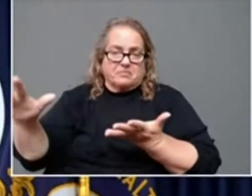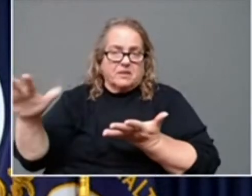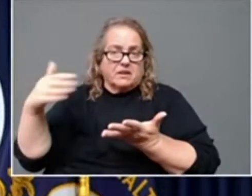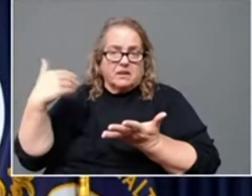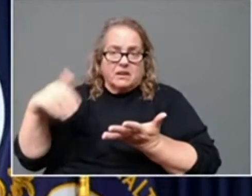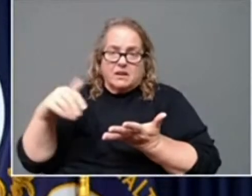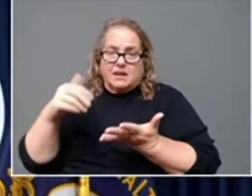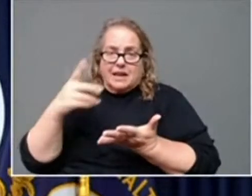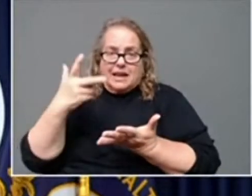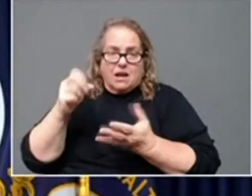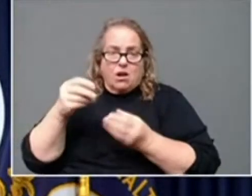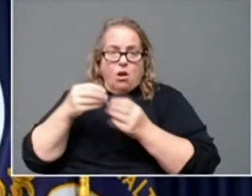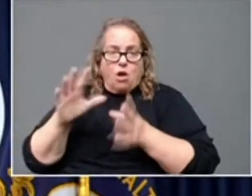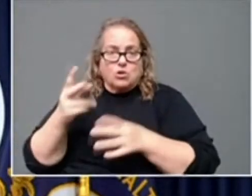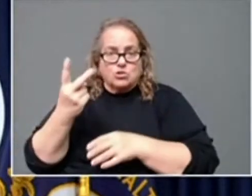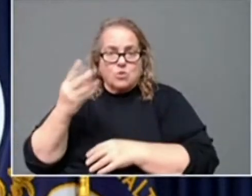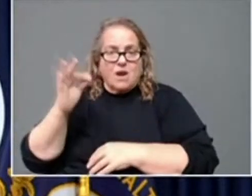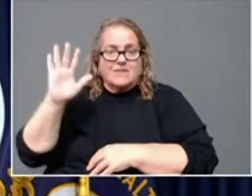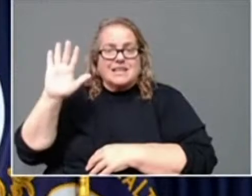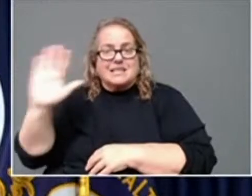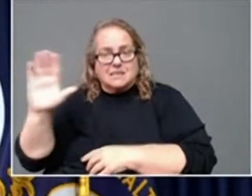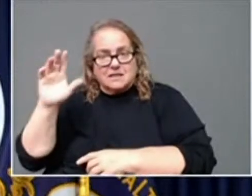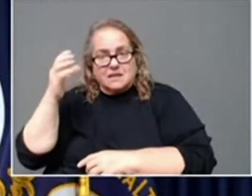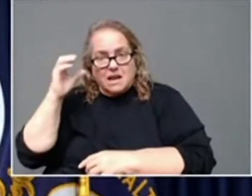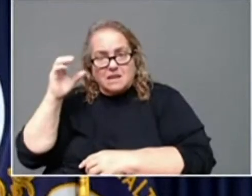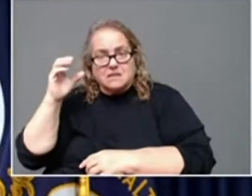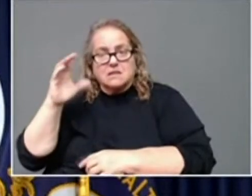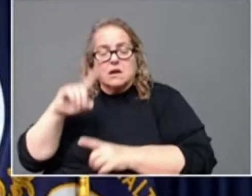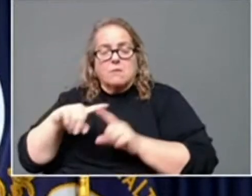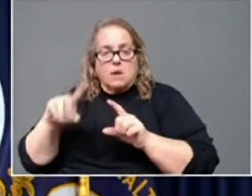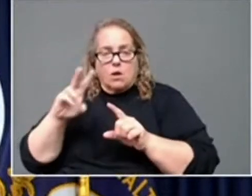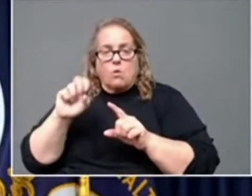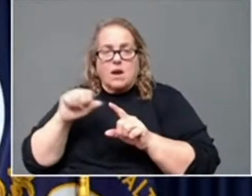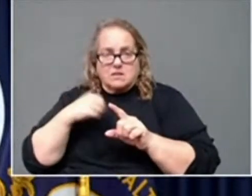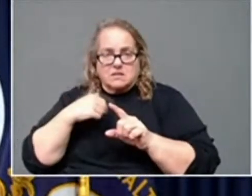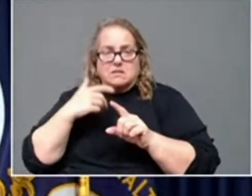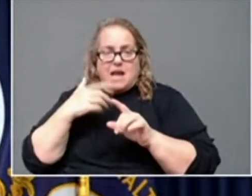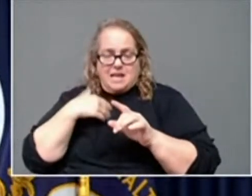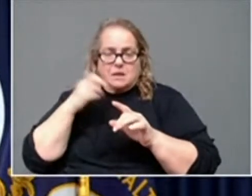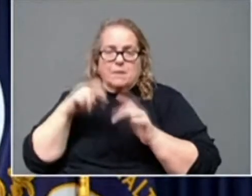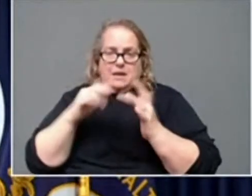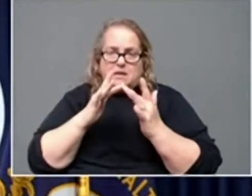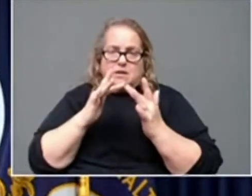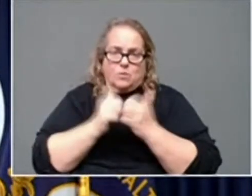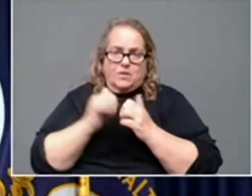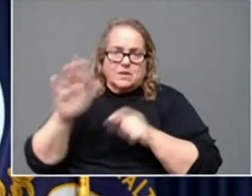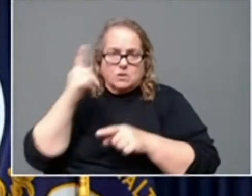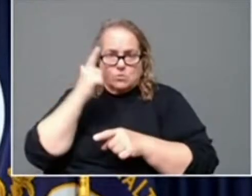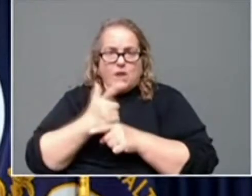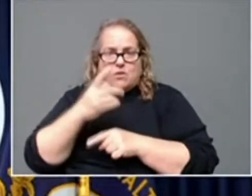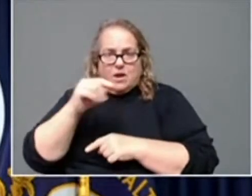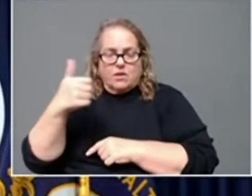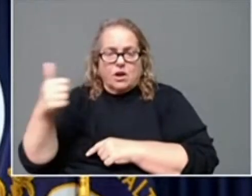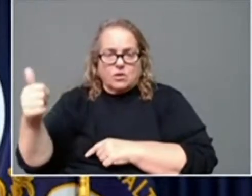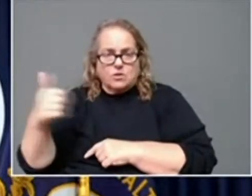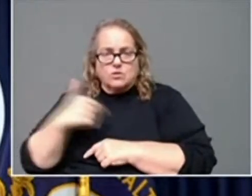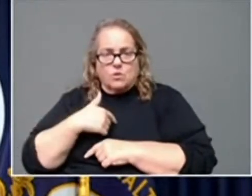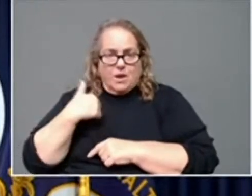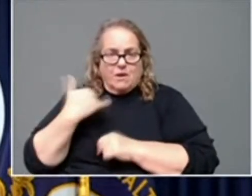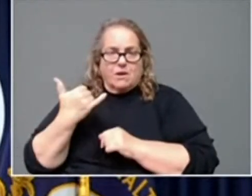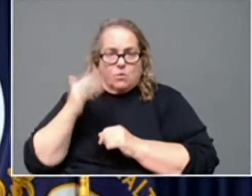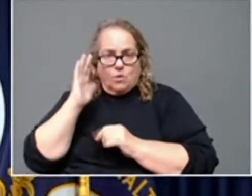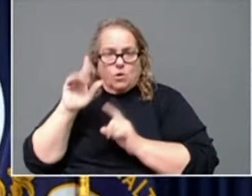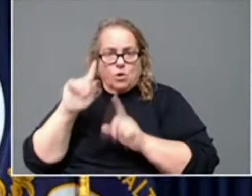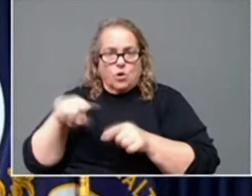his cousins, but has been able to be in touch with his brother and others. We're heading to Muhlenberg